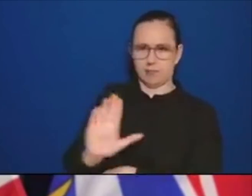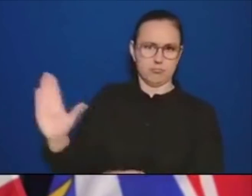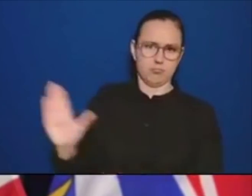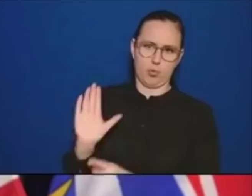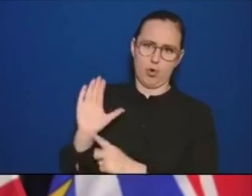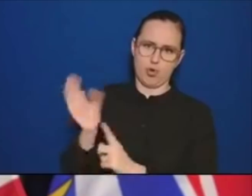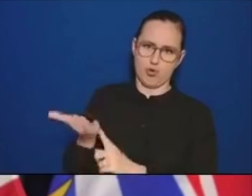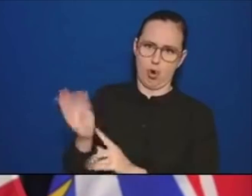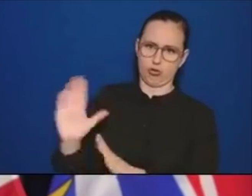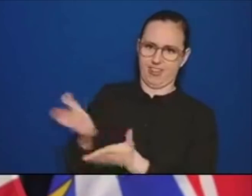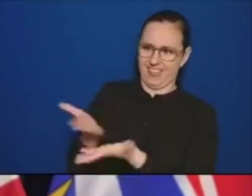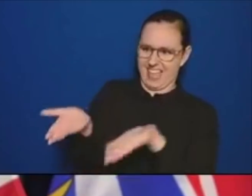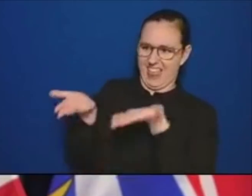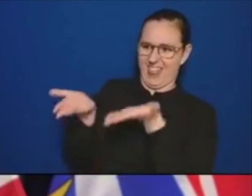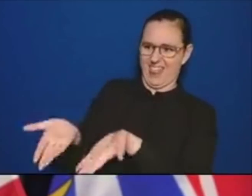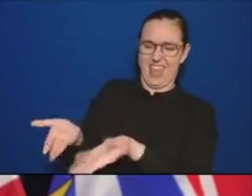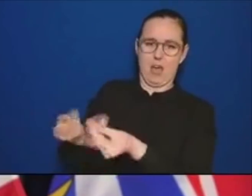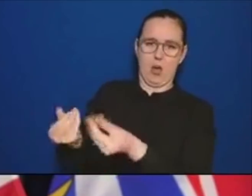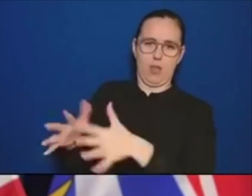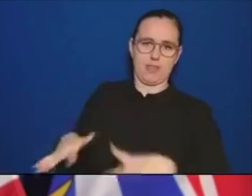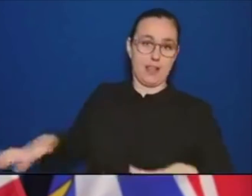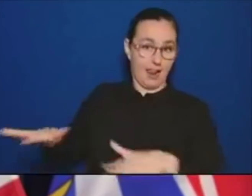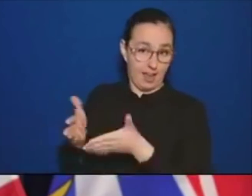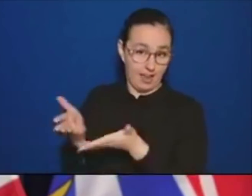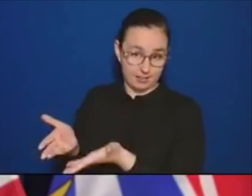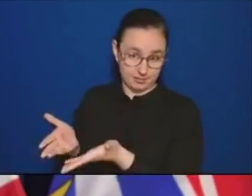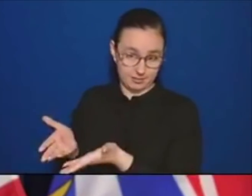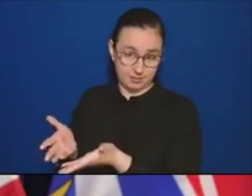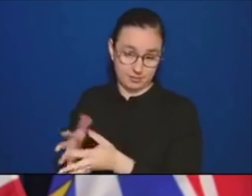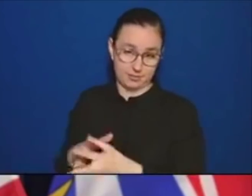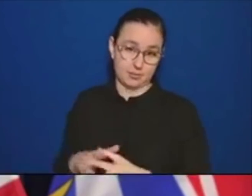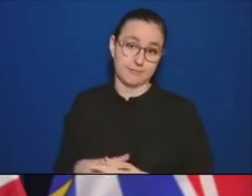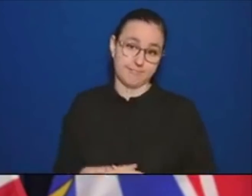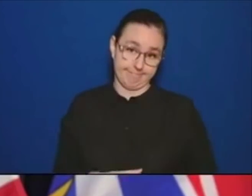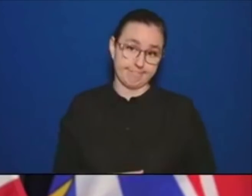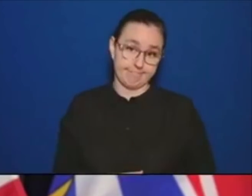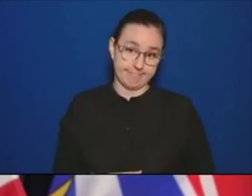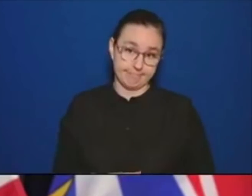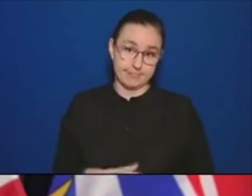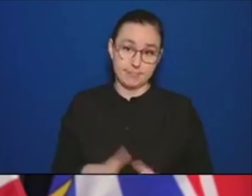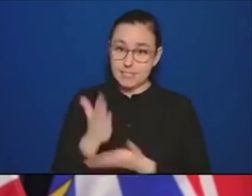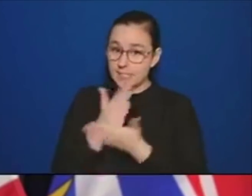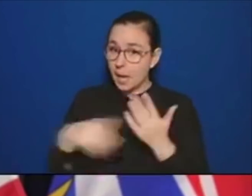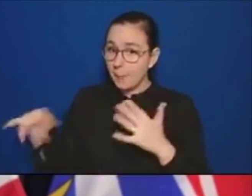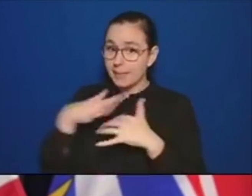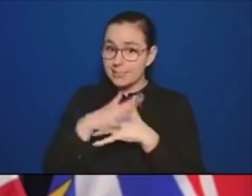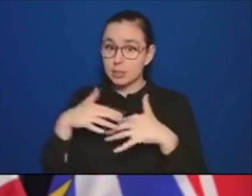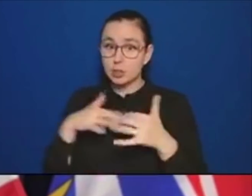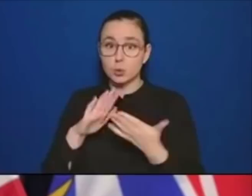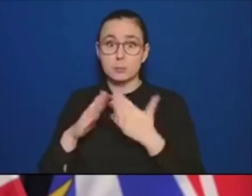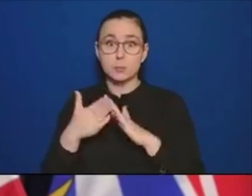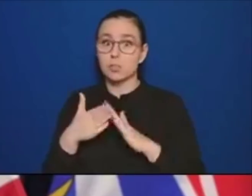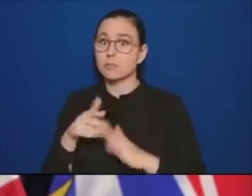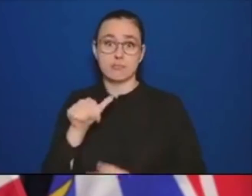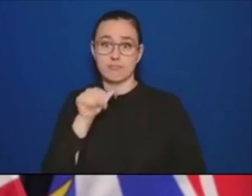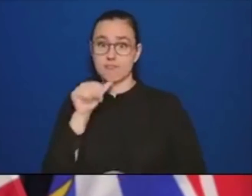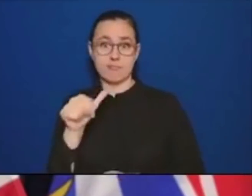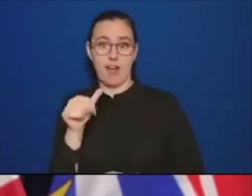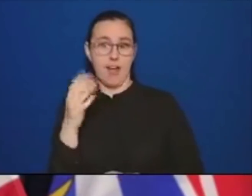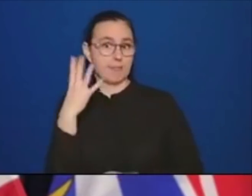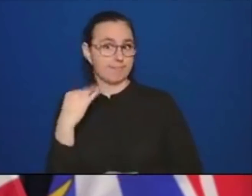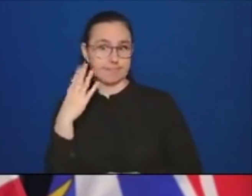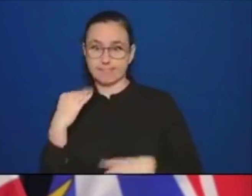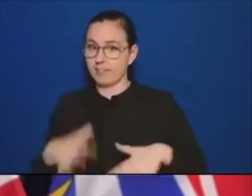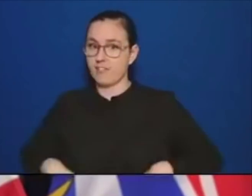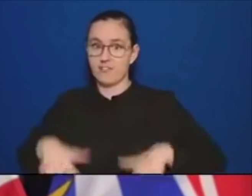directly impacted by the floods have also reached out to our ministry as well, and we are and they reached out to offer their